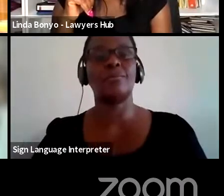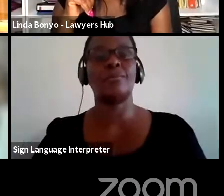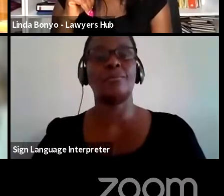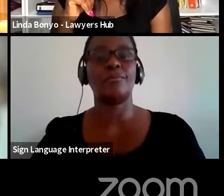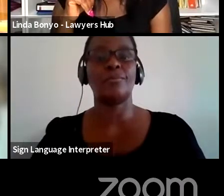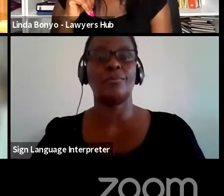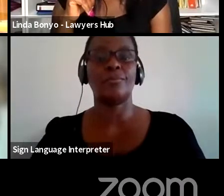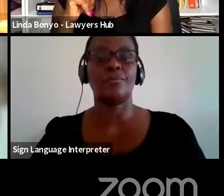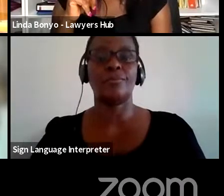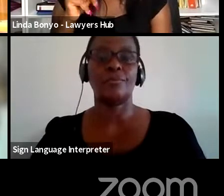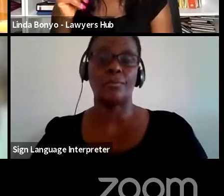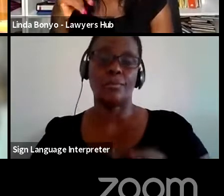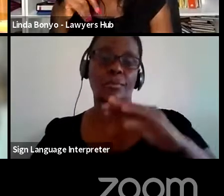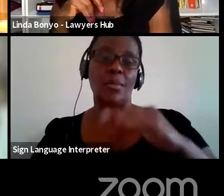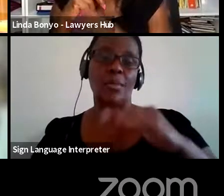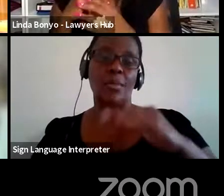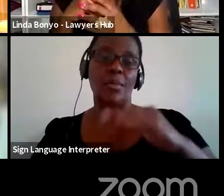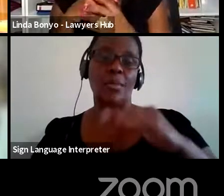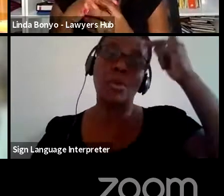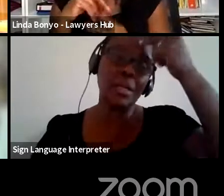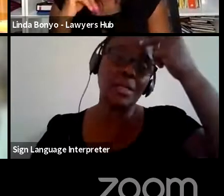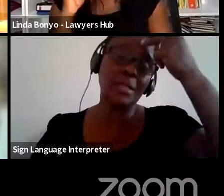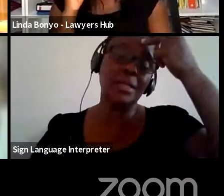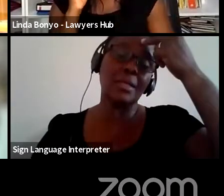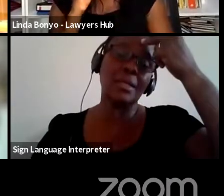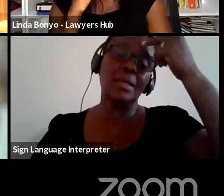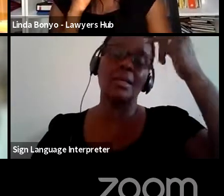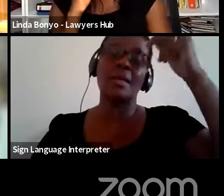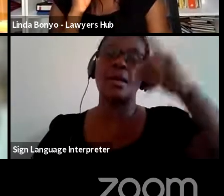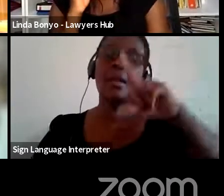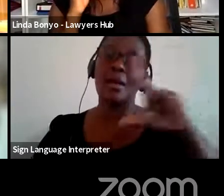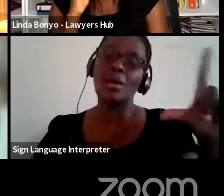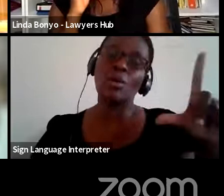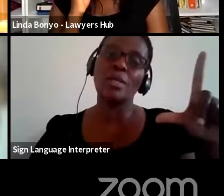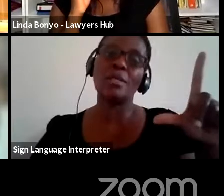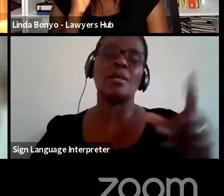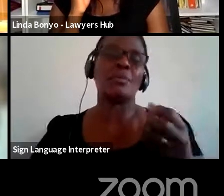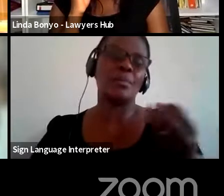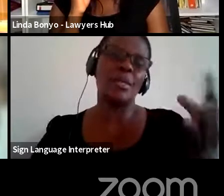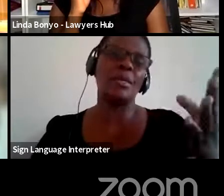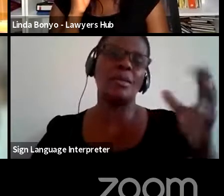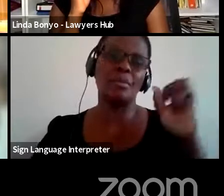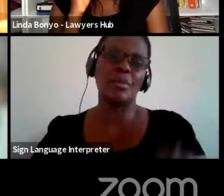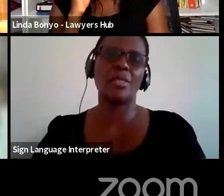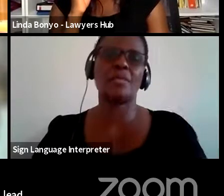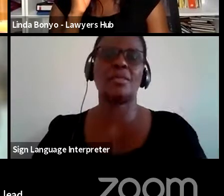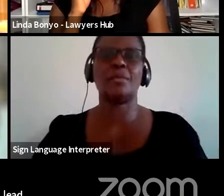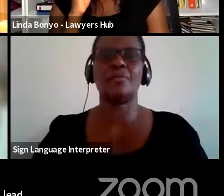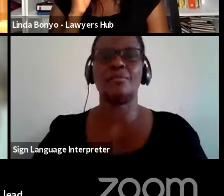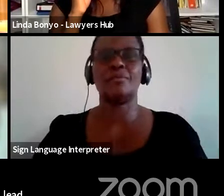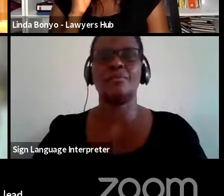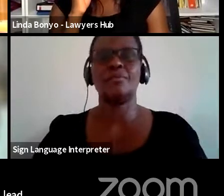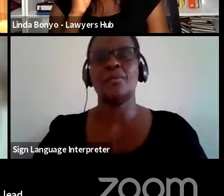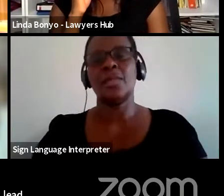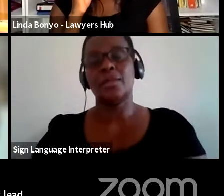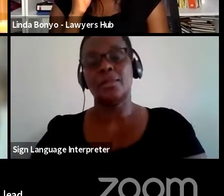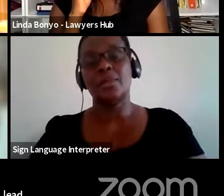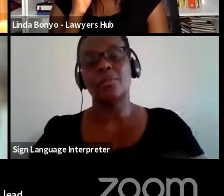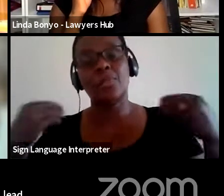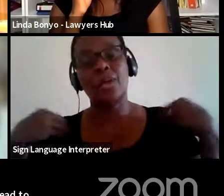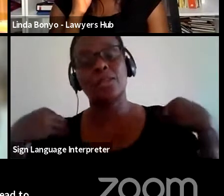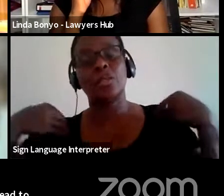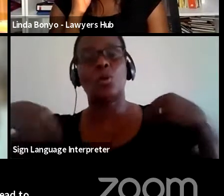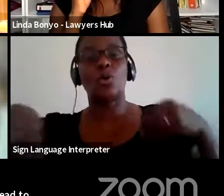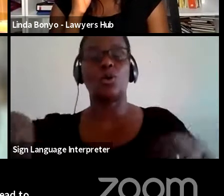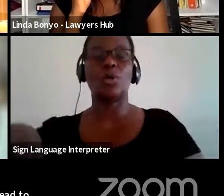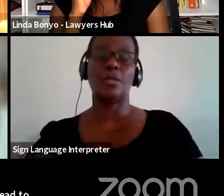be available in multiple languages. Interestingly, these very practical suggestions led to further discussions around local